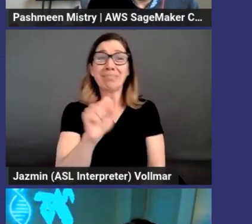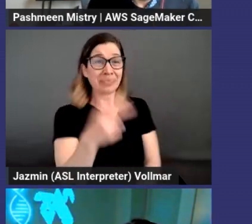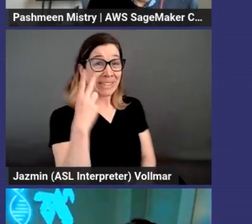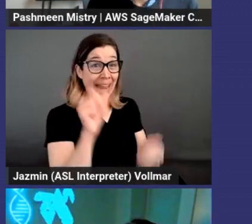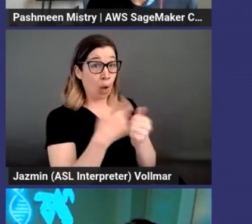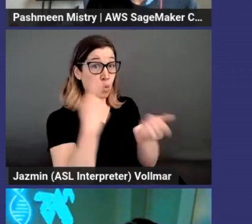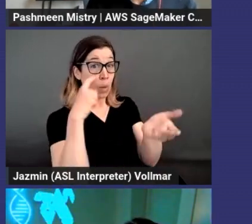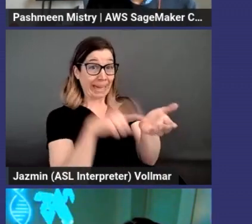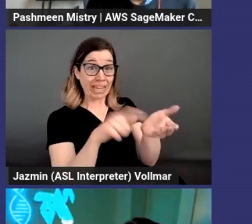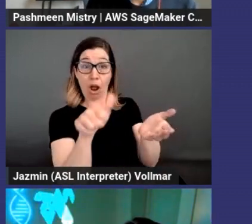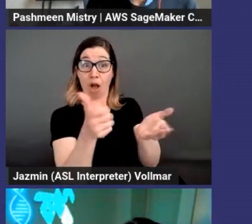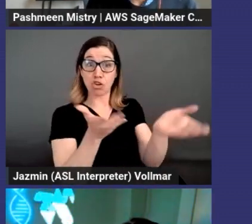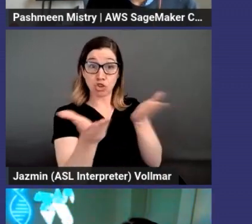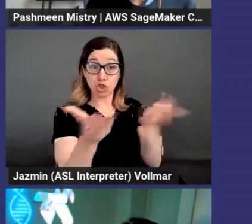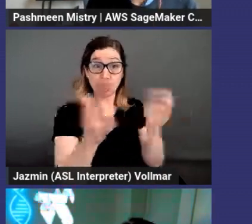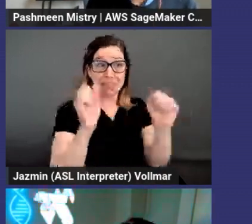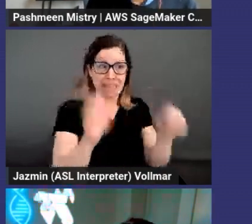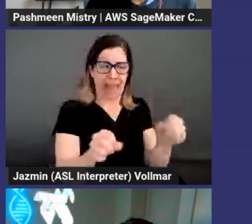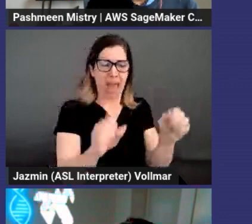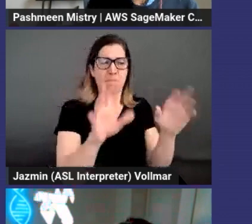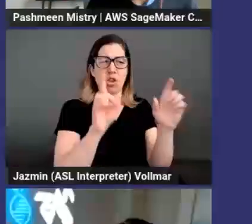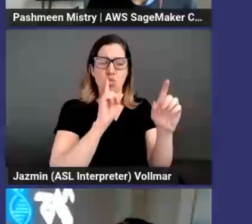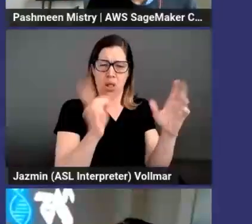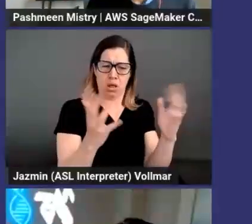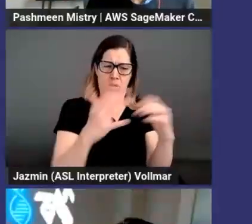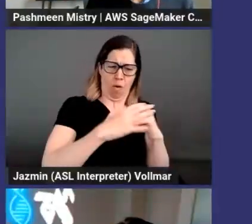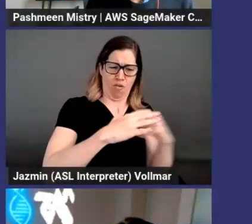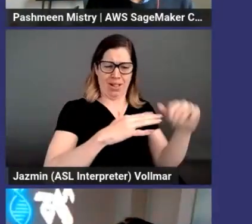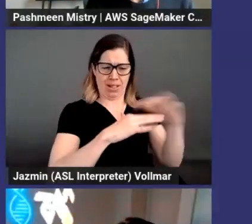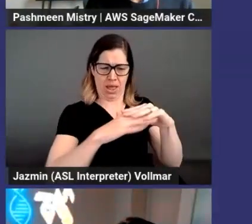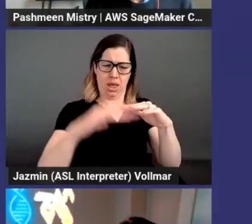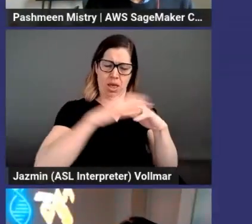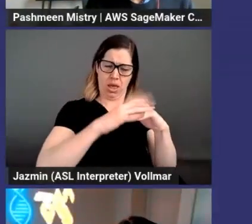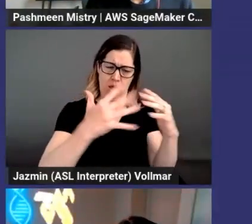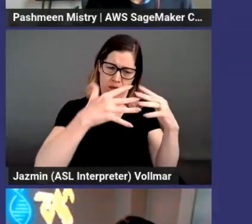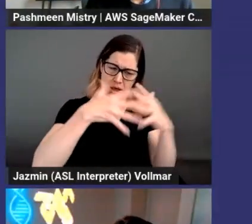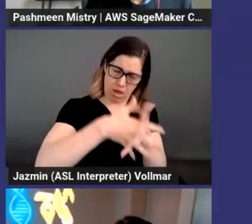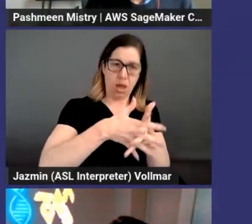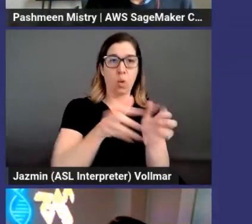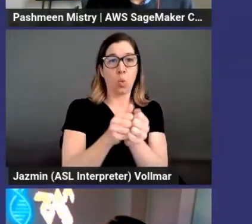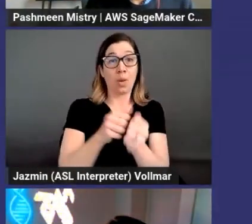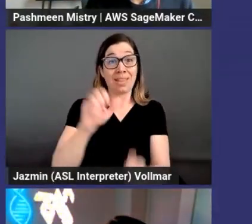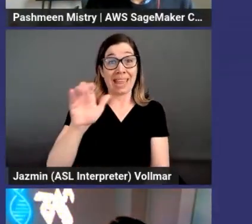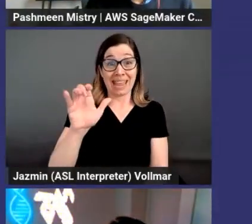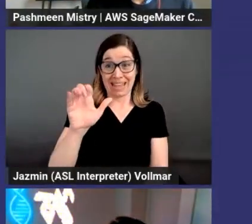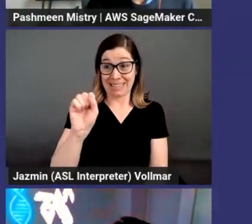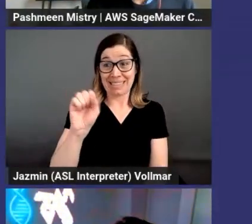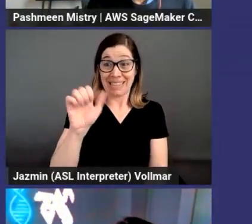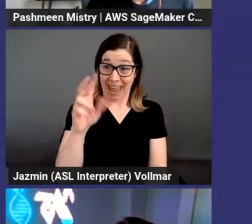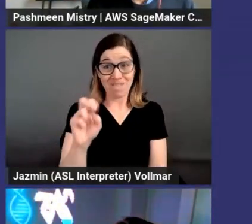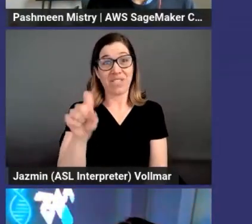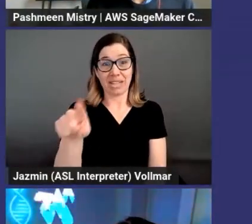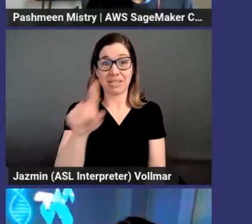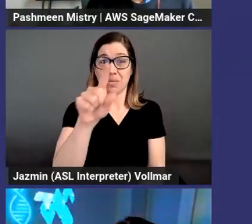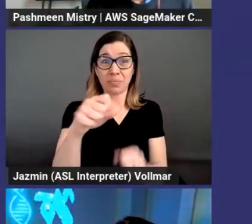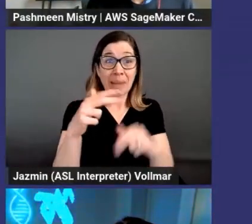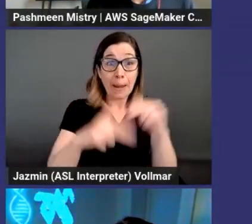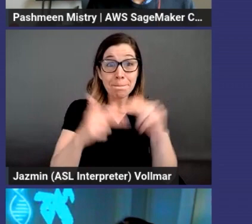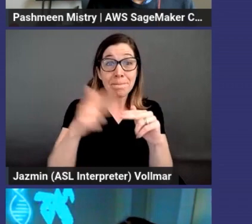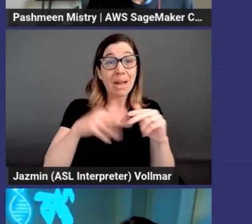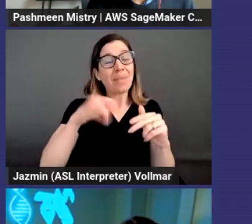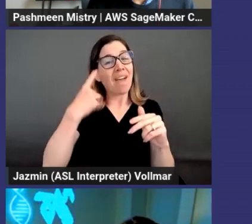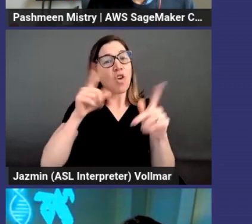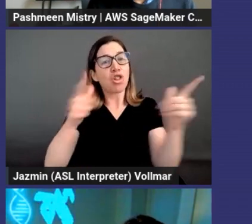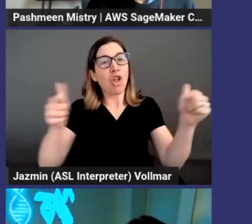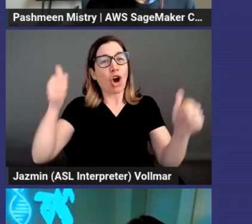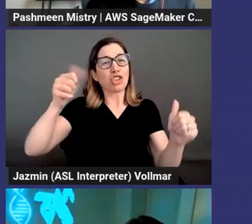other services can really be stitched together with Canvas as well. And you can just kind of build that in as part of the larger SageMaker